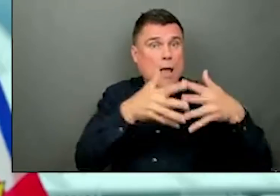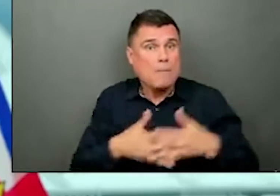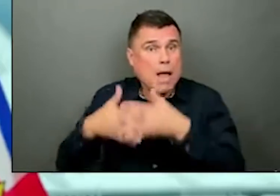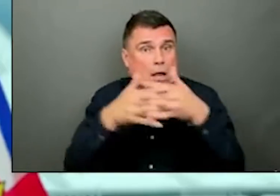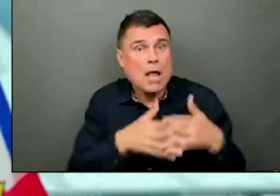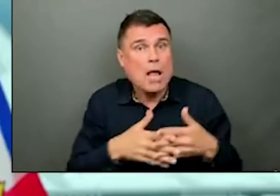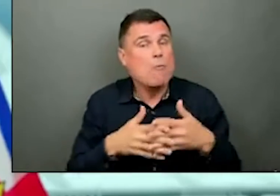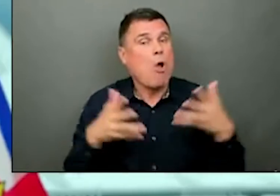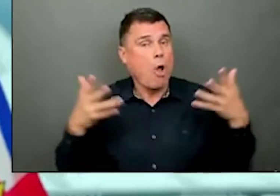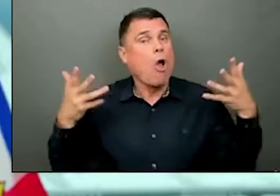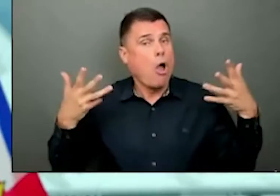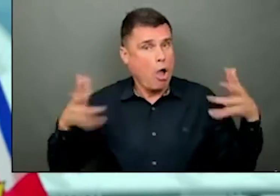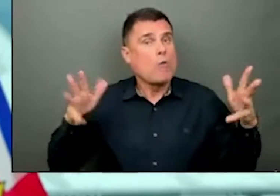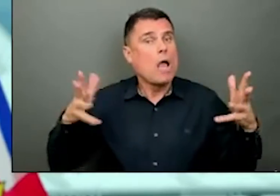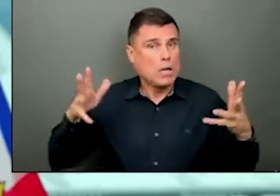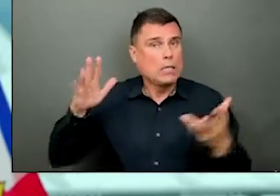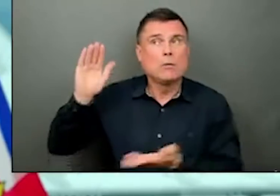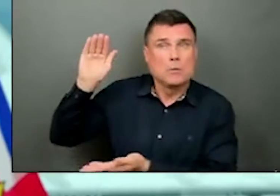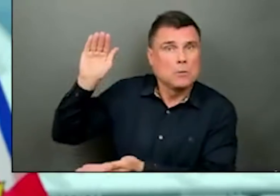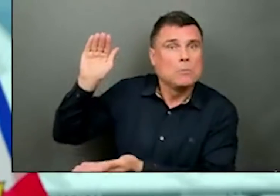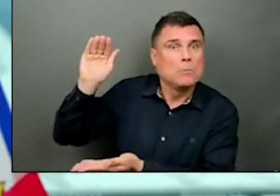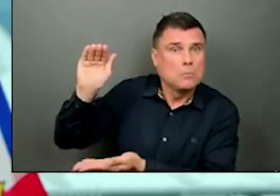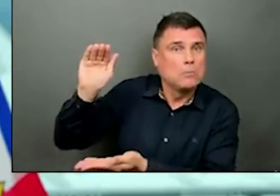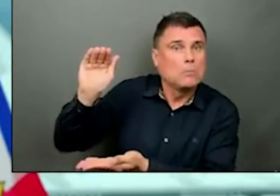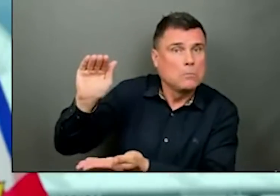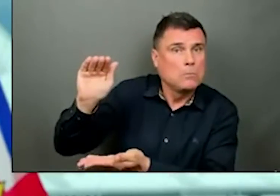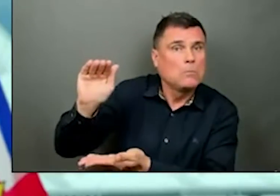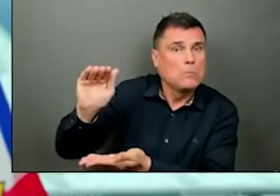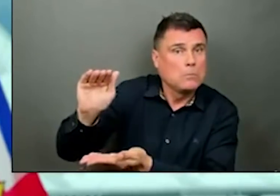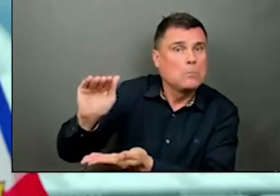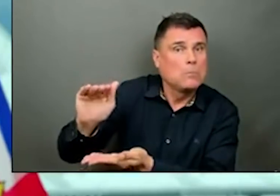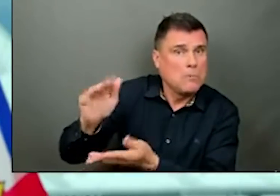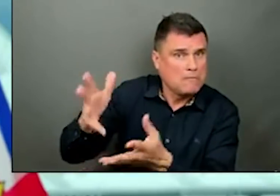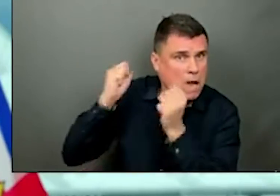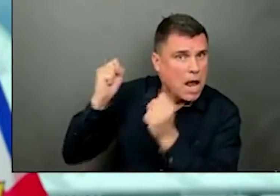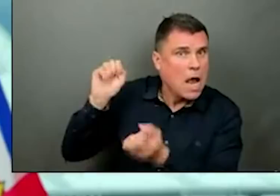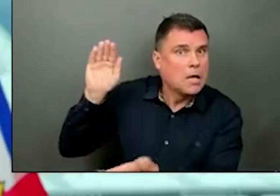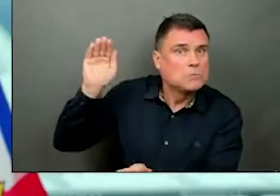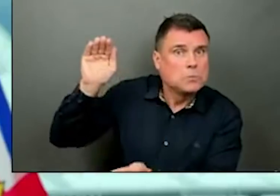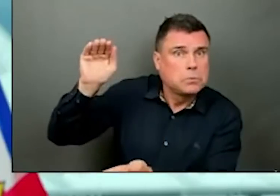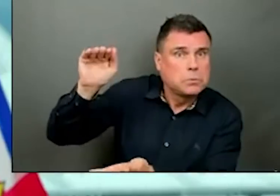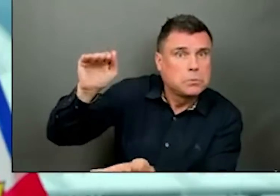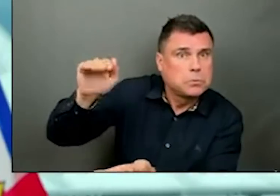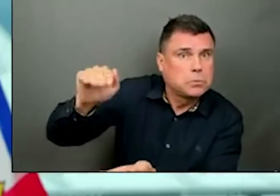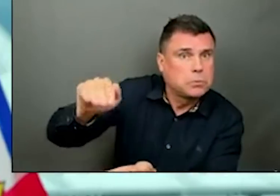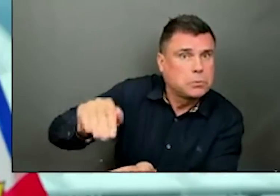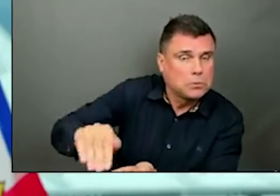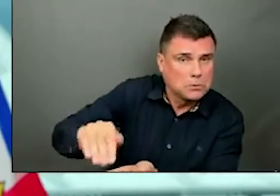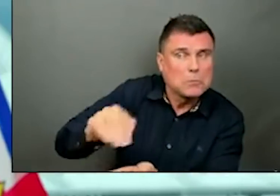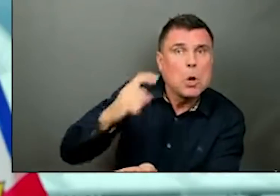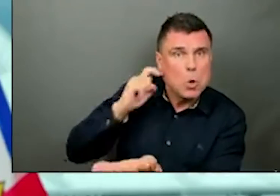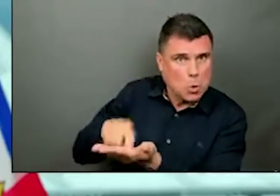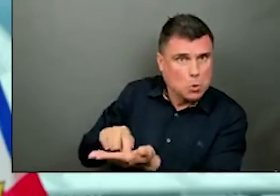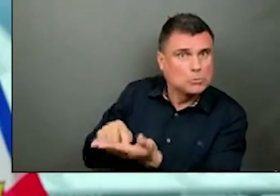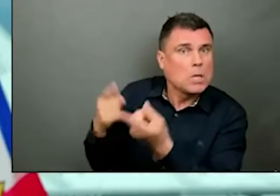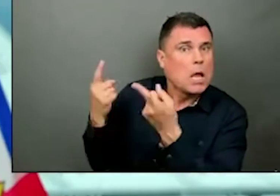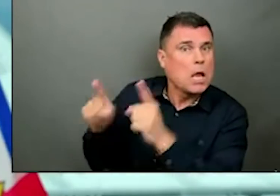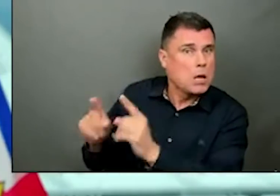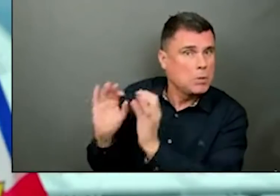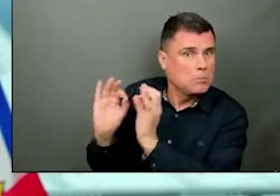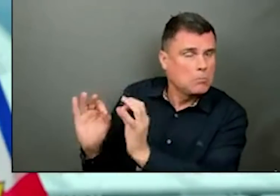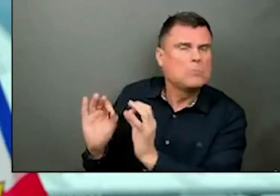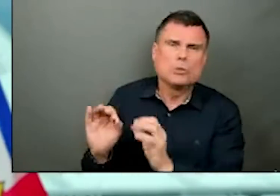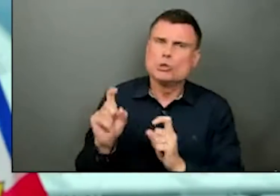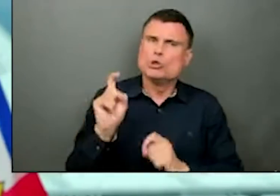and preventing transmission. But we need to keep doing the measures that we know worked to prevent us